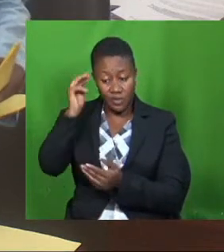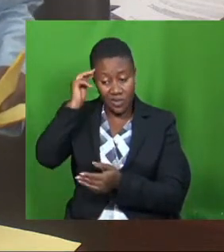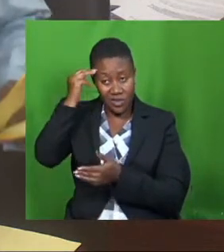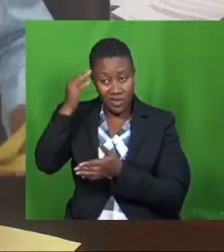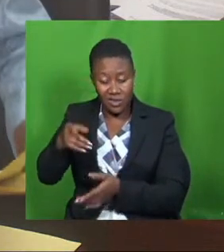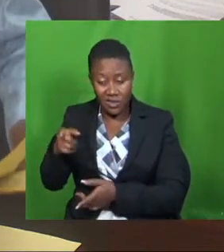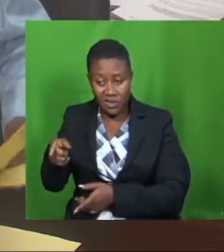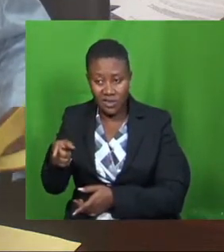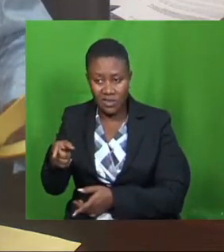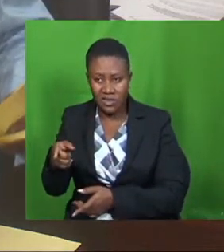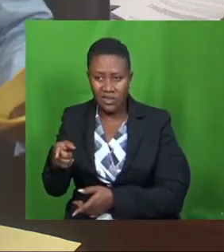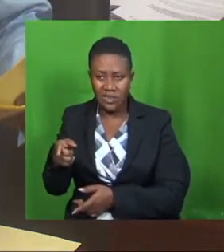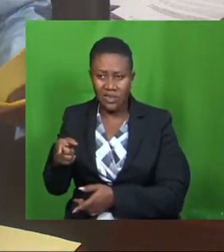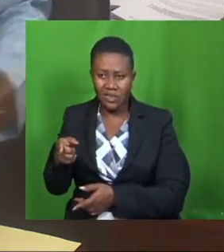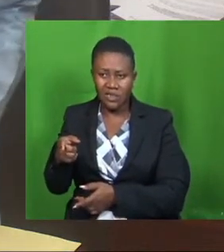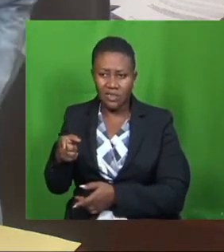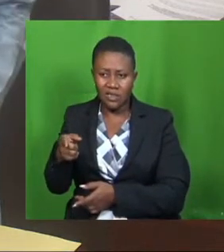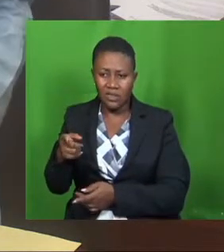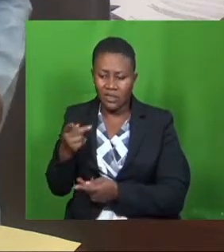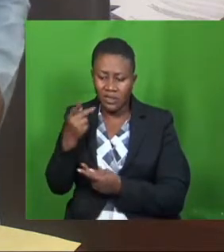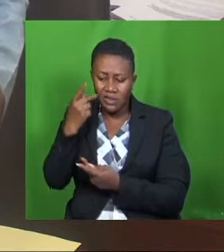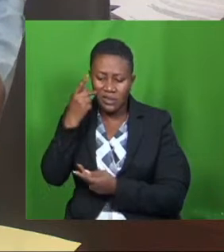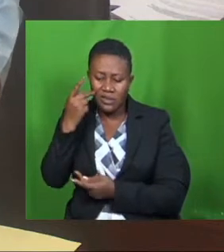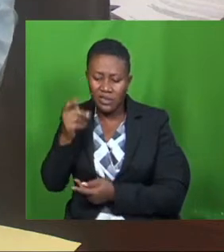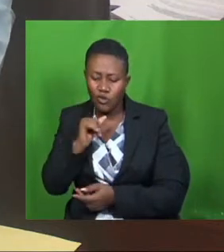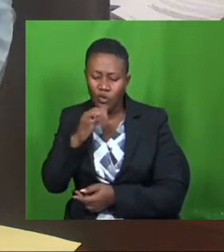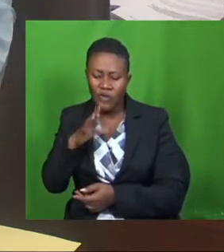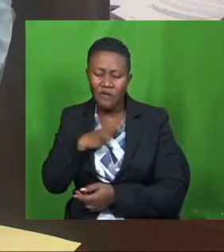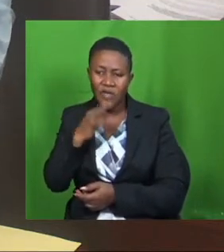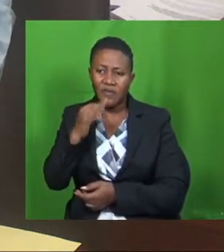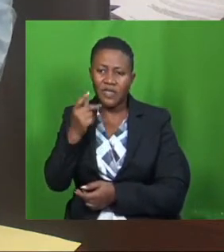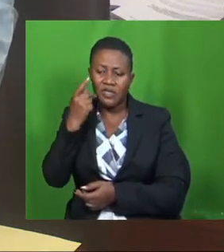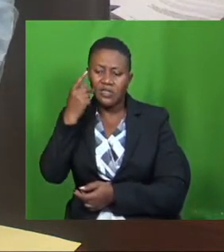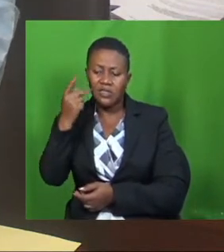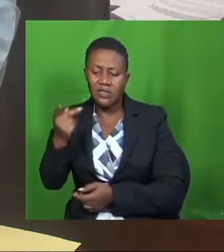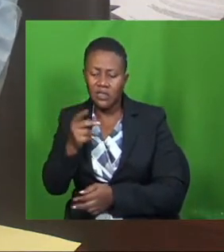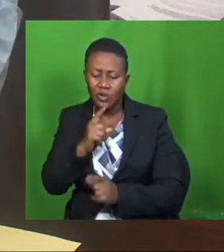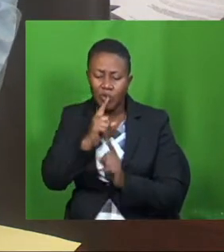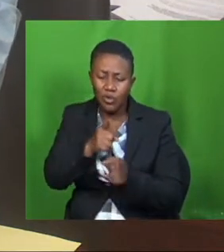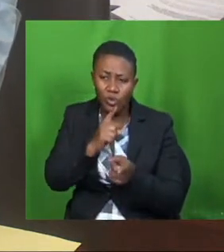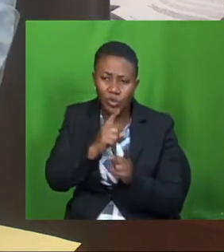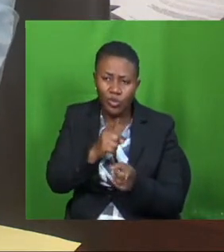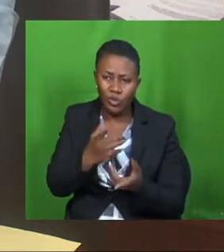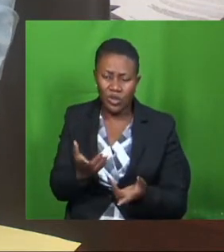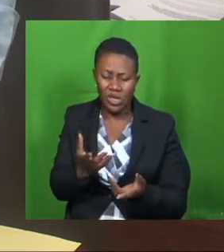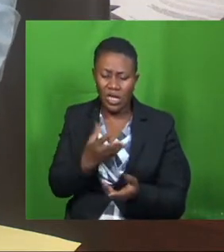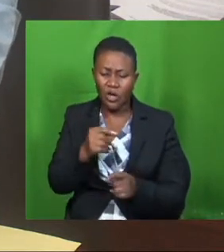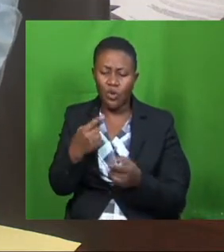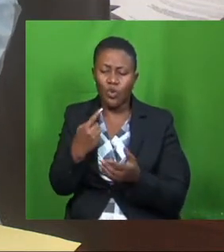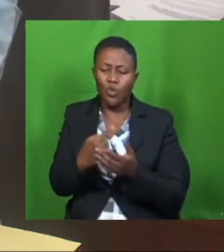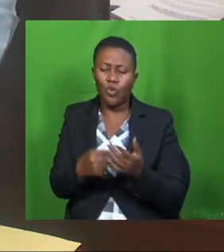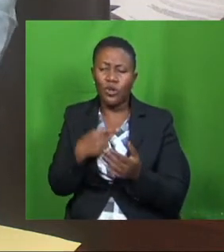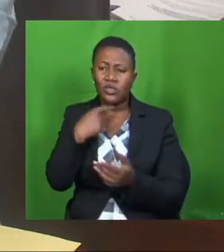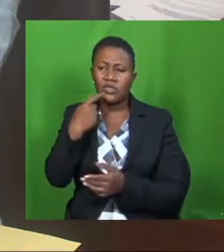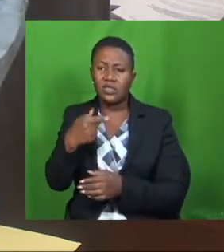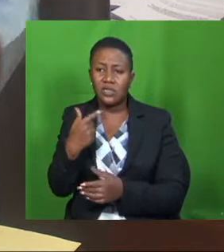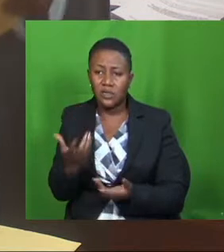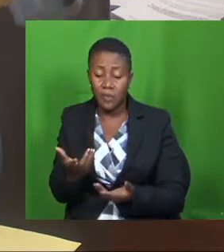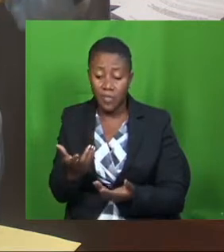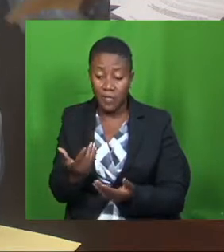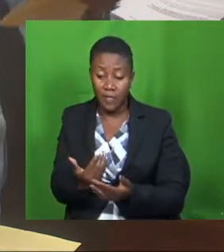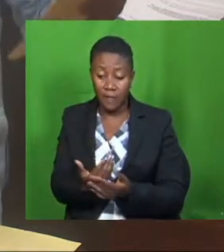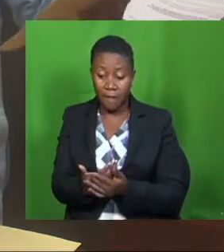But, Mr. Speaker, really, these are side kicks. The real